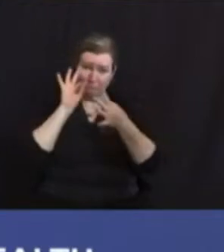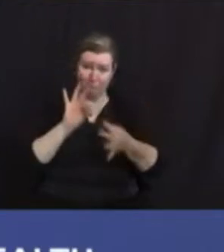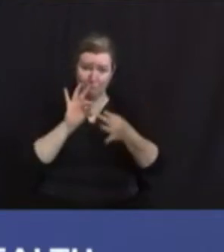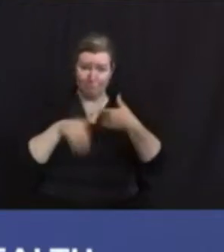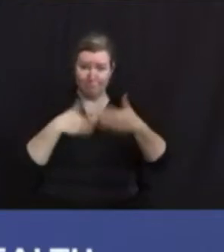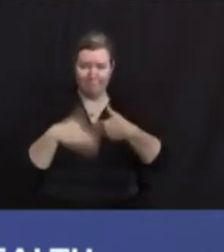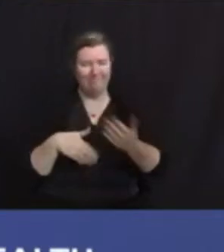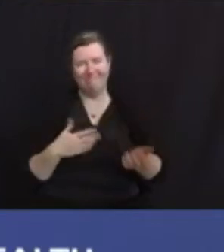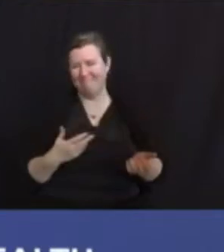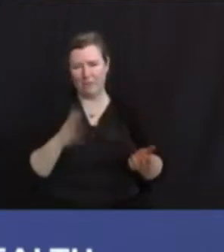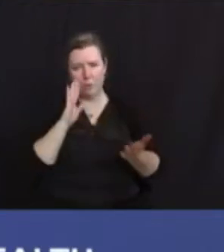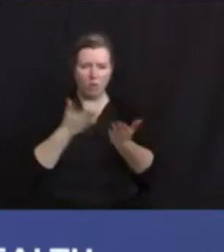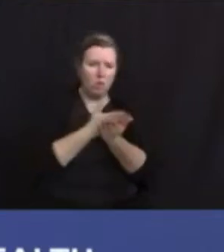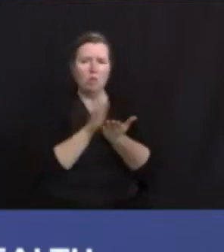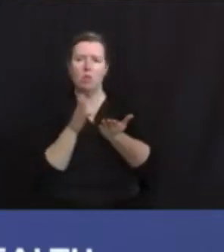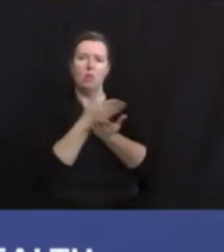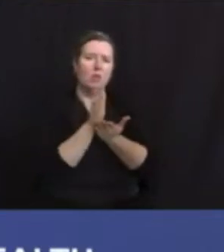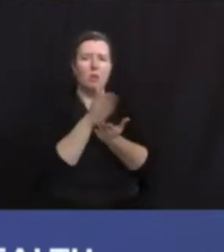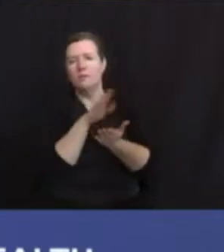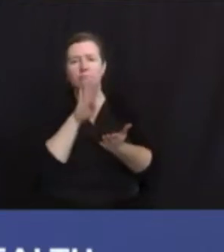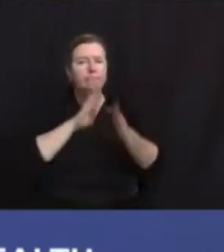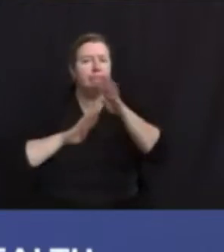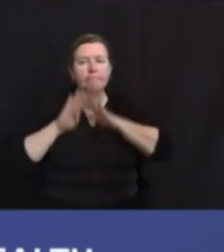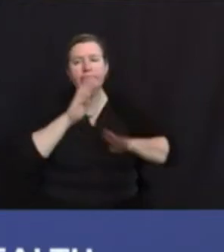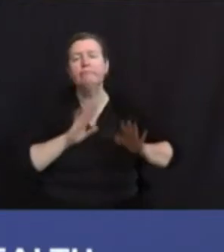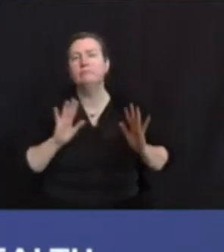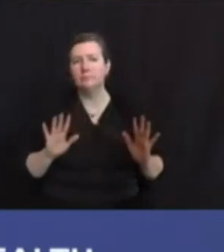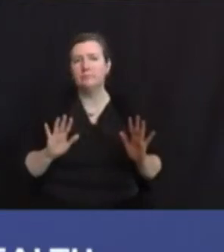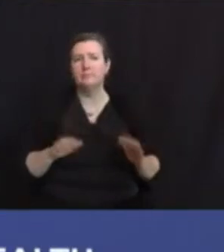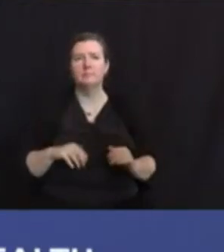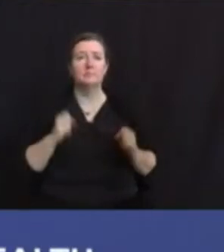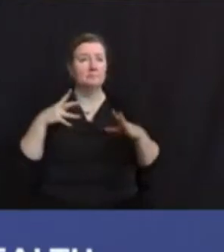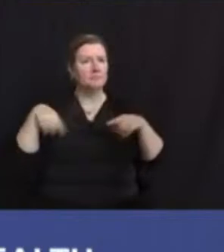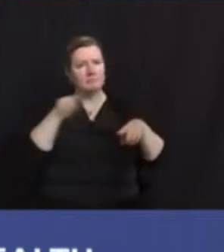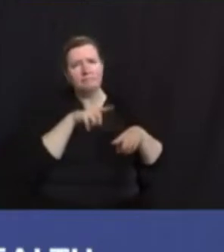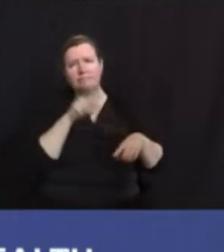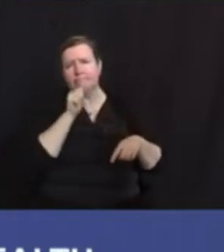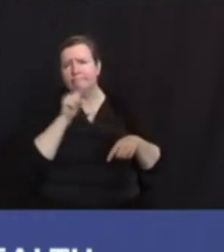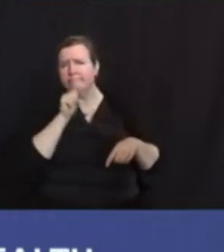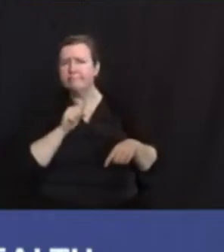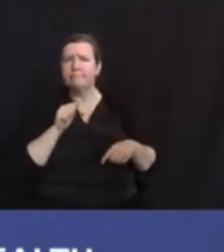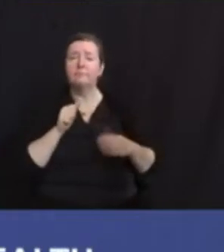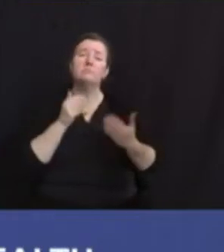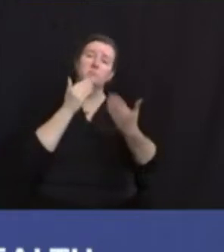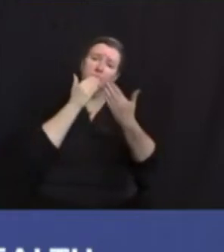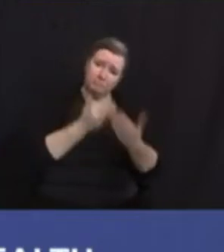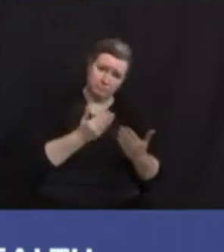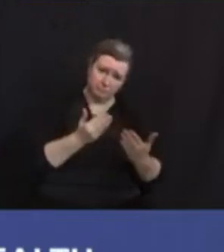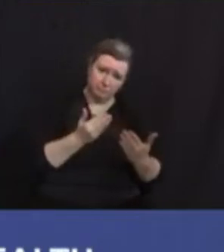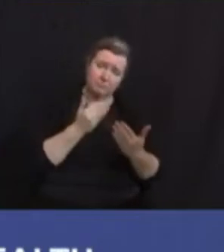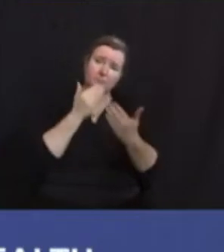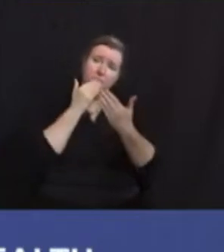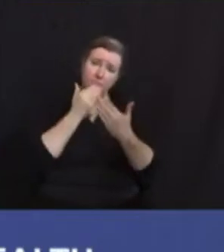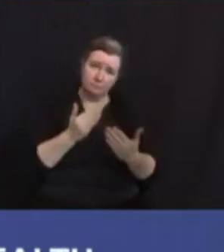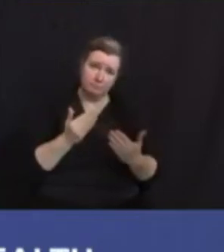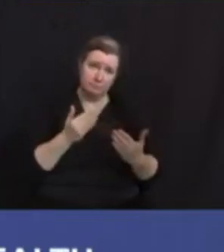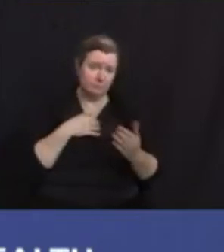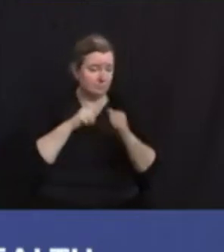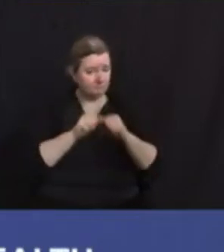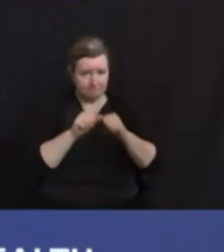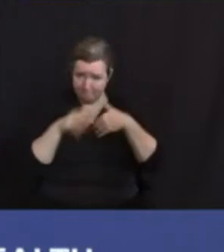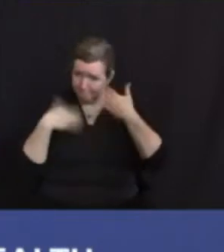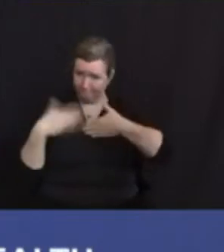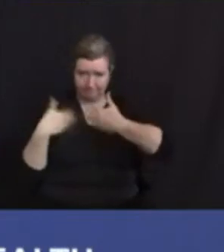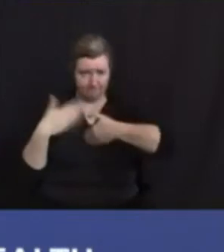millions of folks out there who have had extraordinary patience, we thank you. Please keep it up. The Republican, listen, I'm all